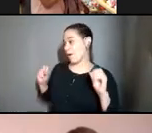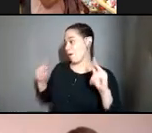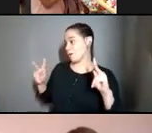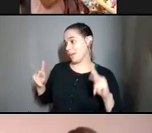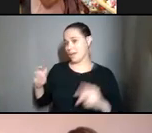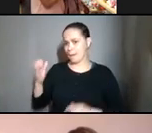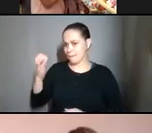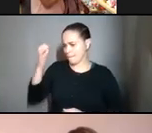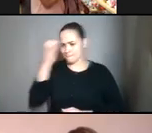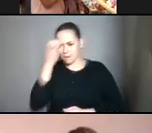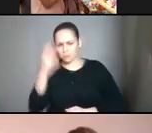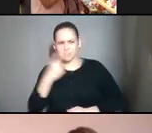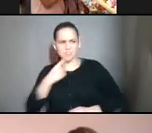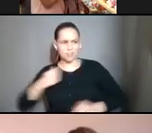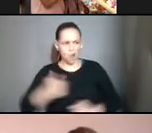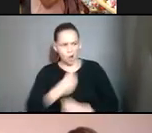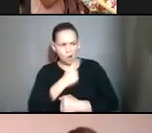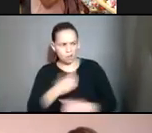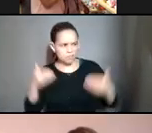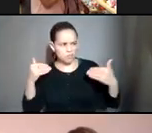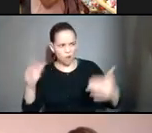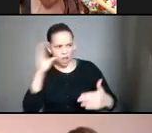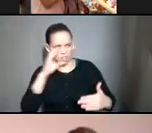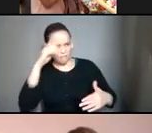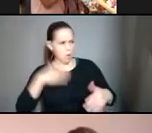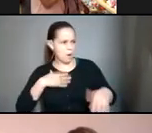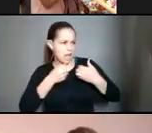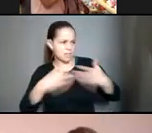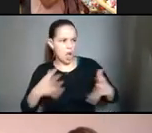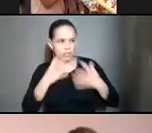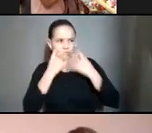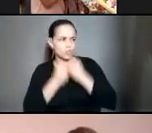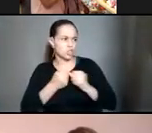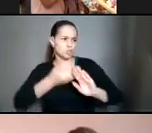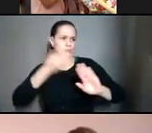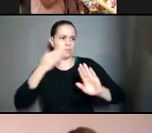Let's go finish finding our lost treasure before the sea monster wakes up.